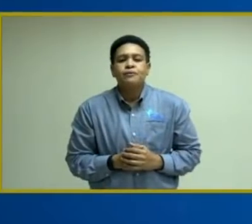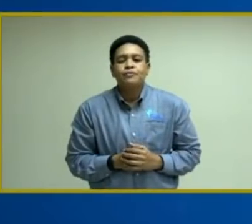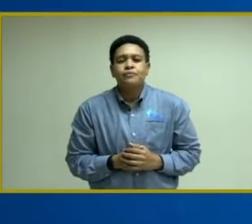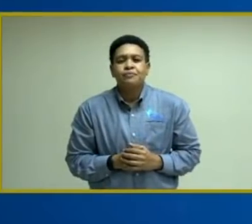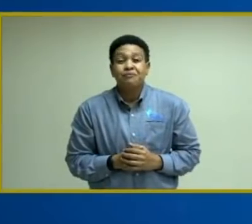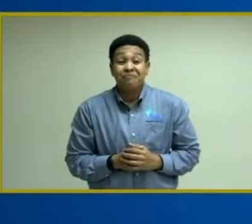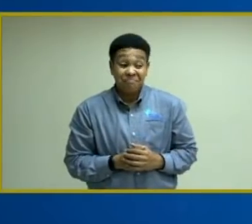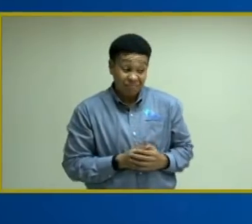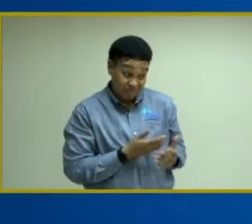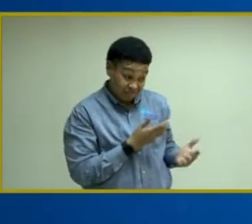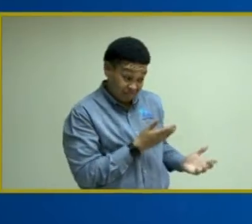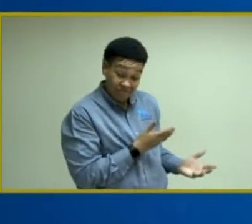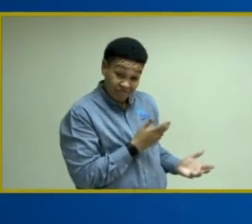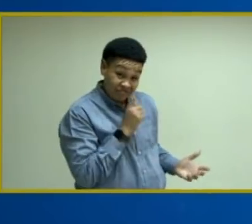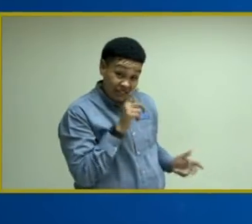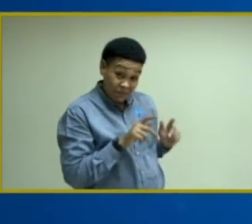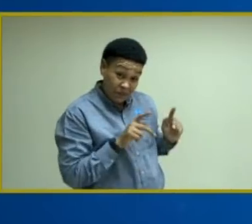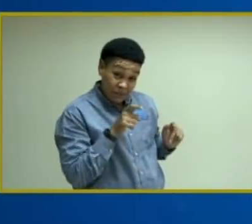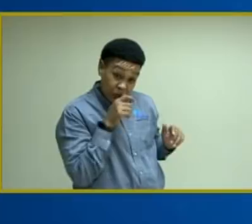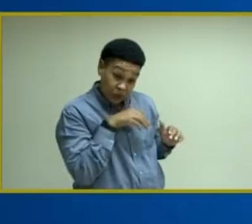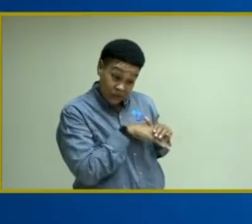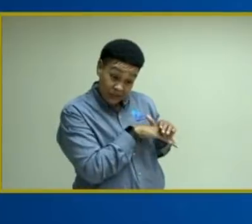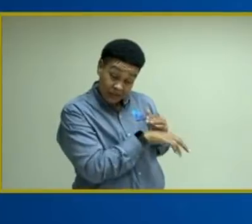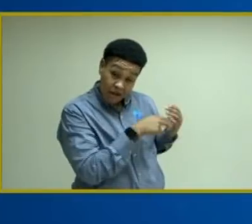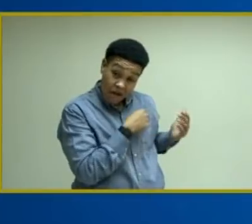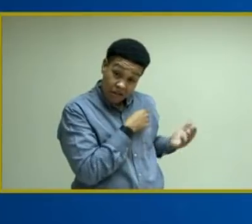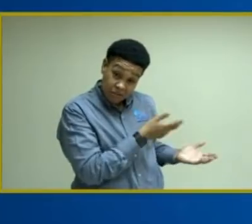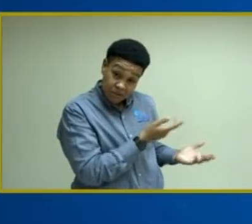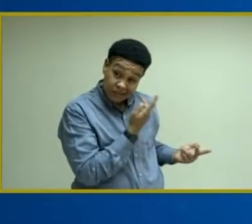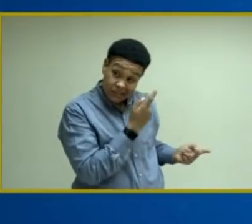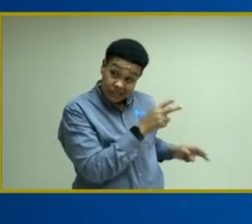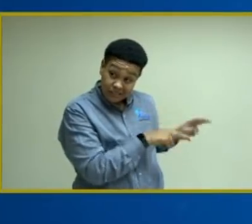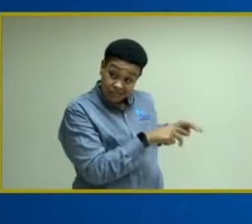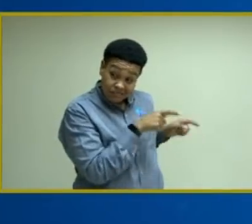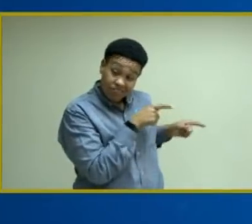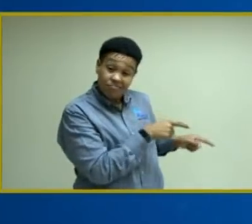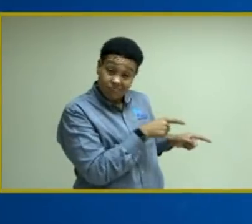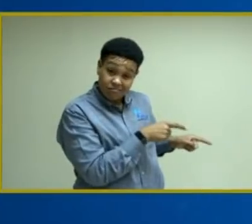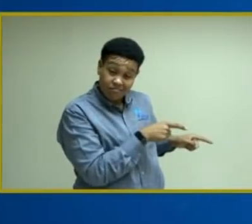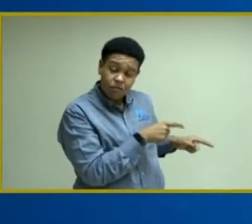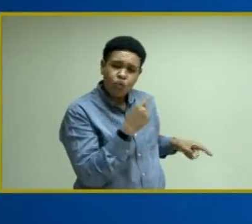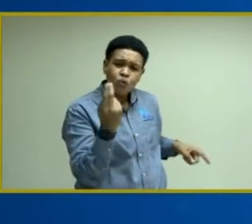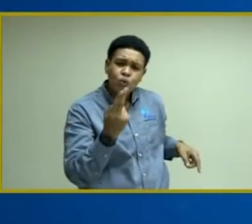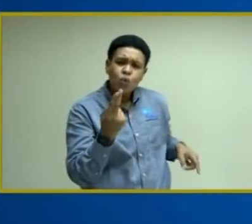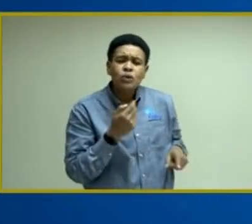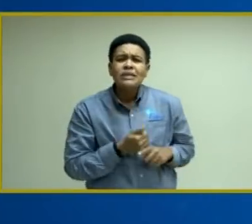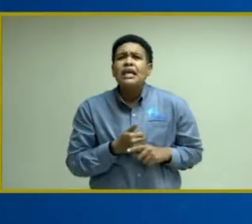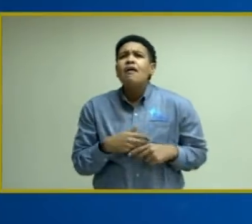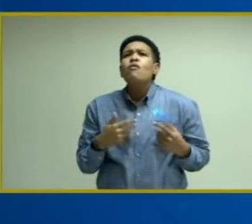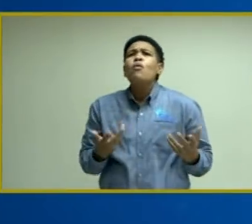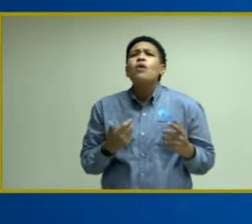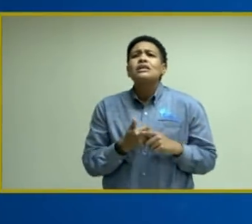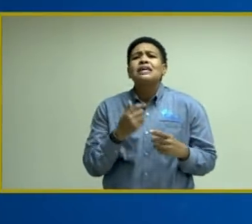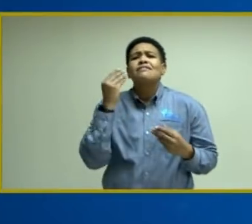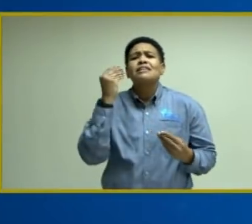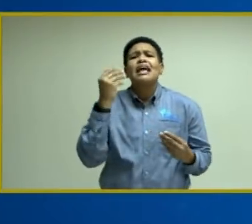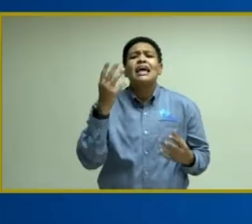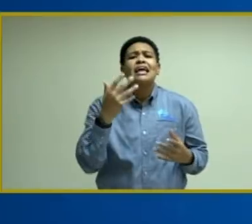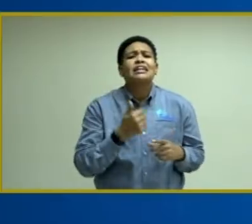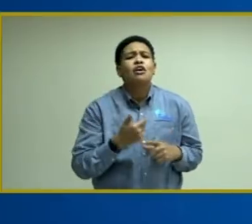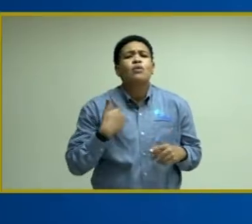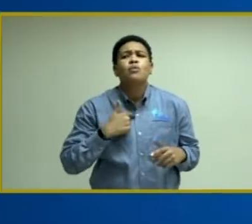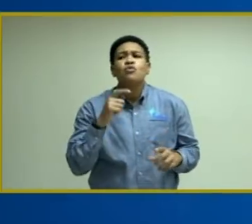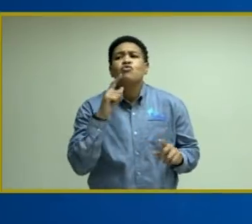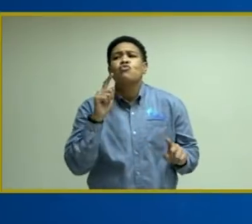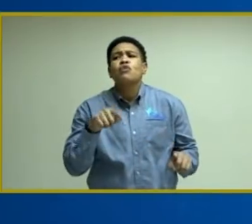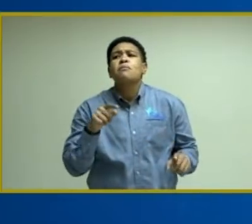So in terms of the persons that are hospitalized again, using the data, we report